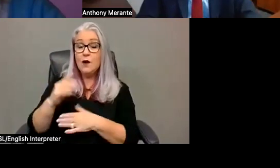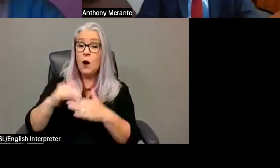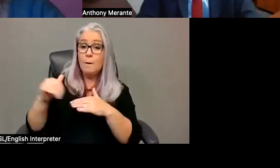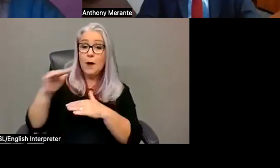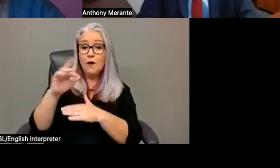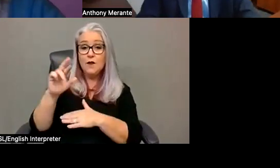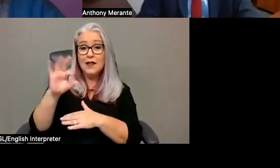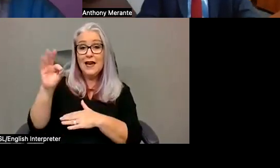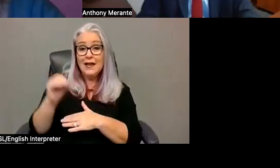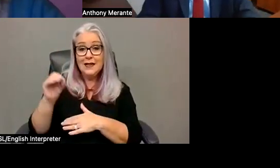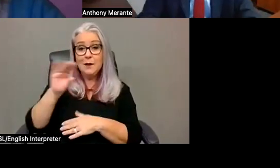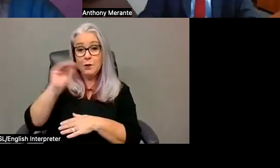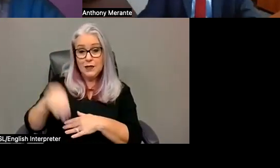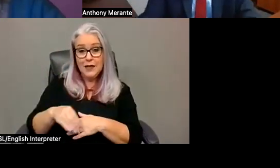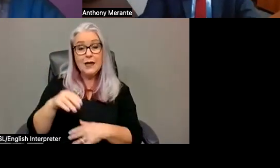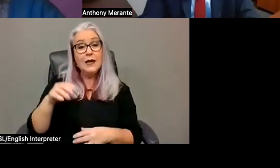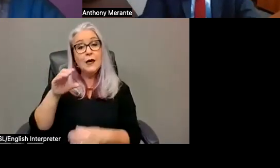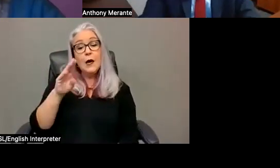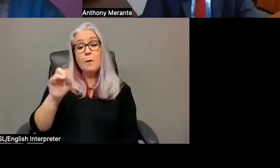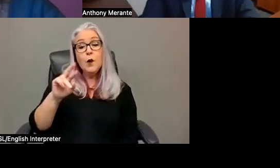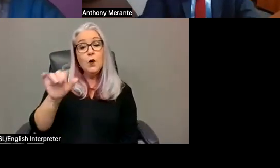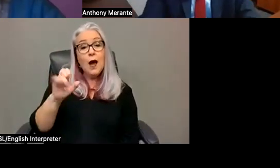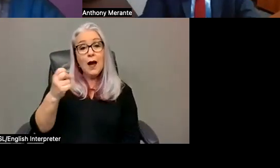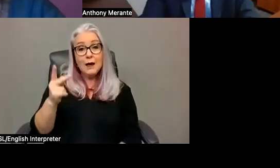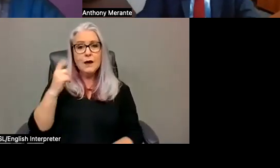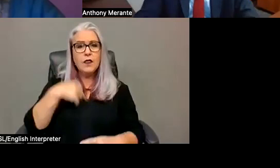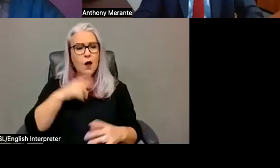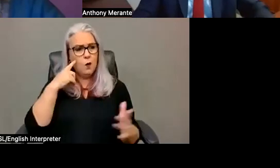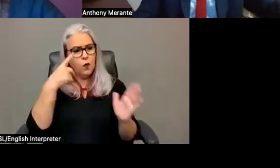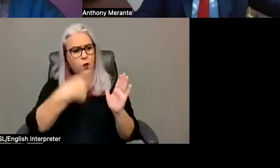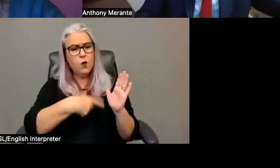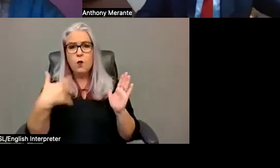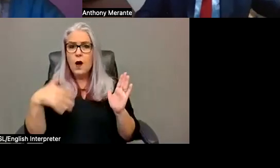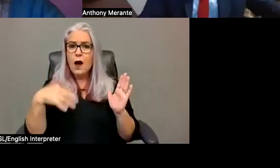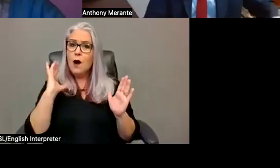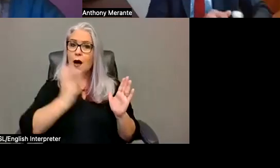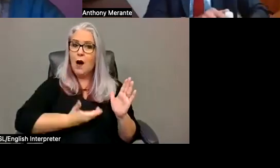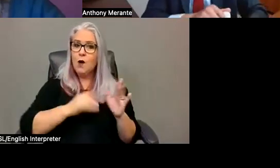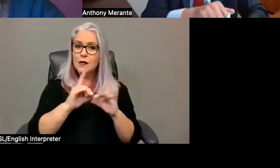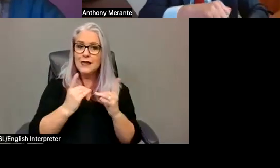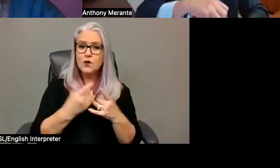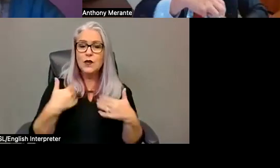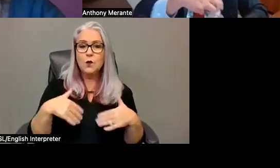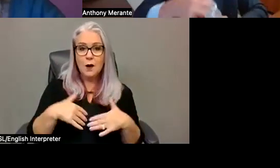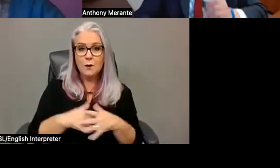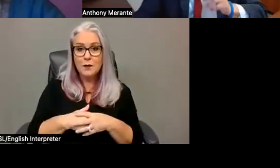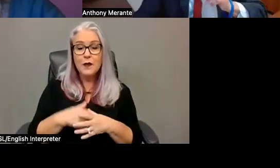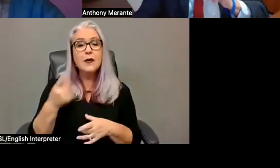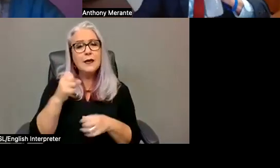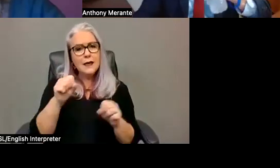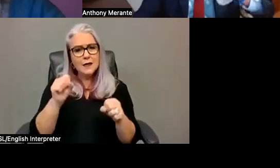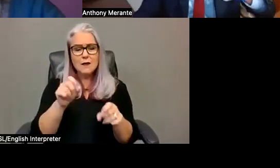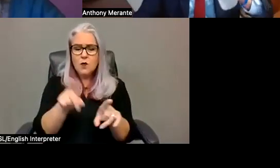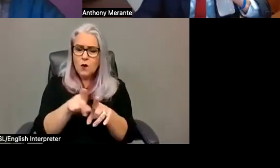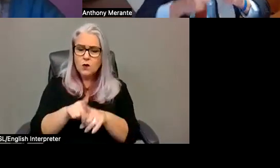Obama himself declared it a model district. Now, yes, we have work we need to do. And there's also work we need to do in areas